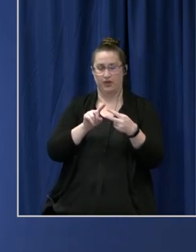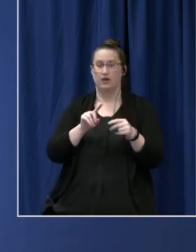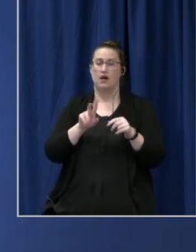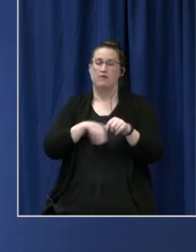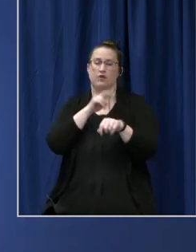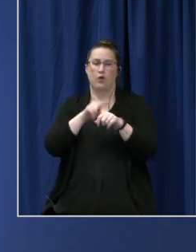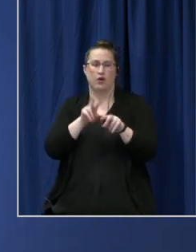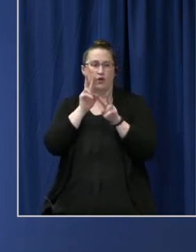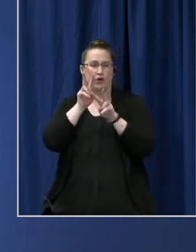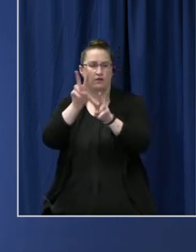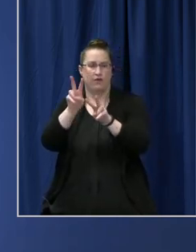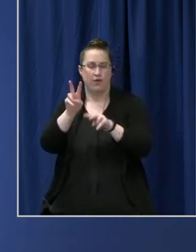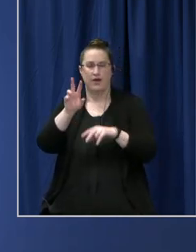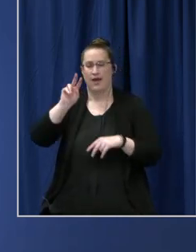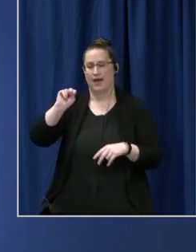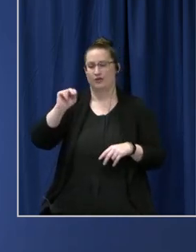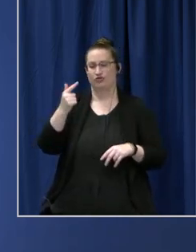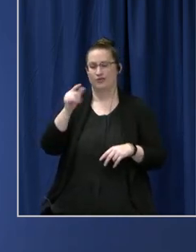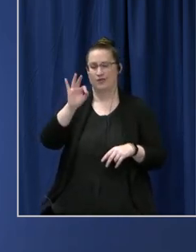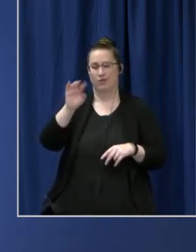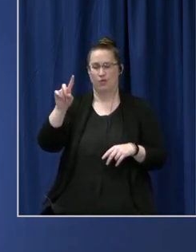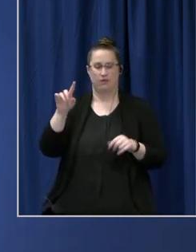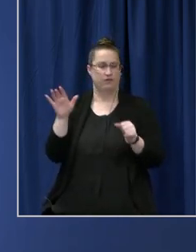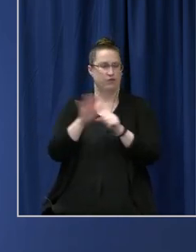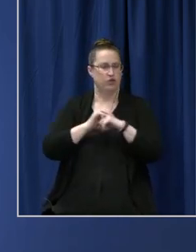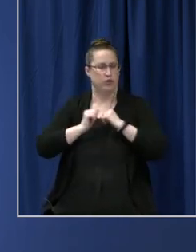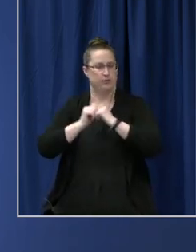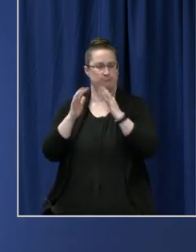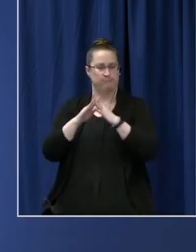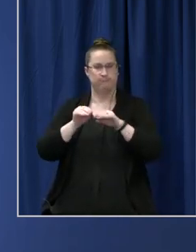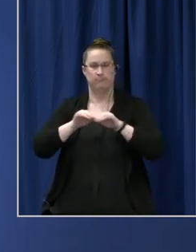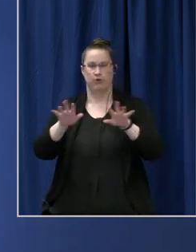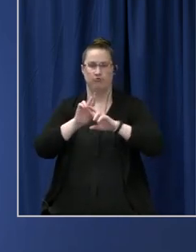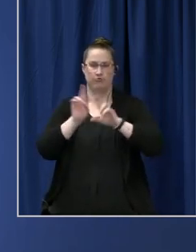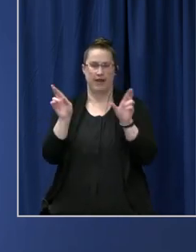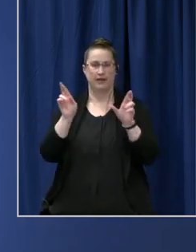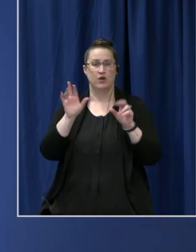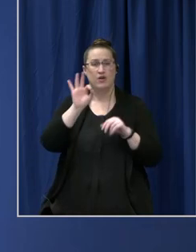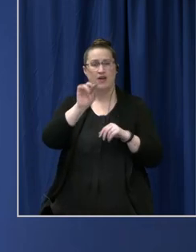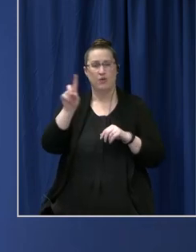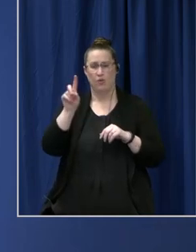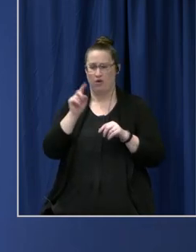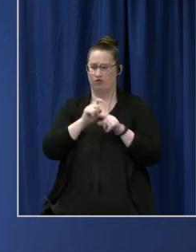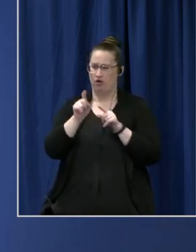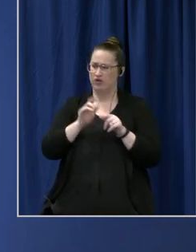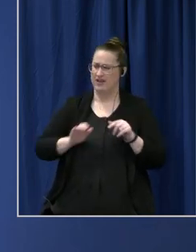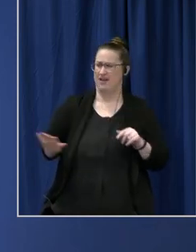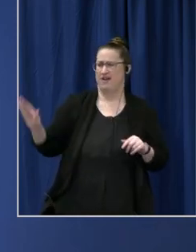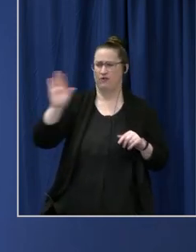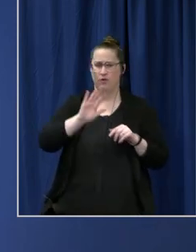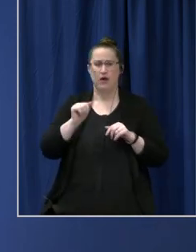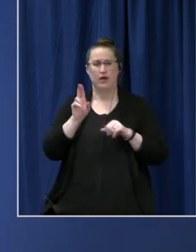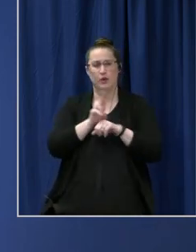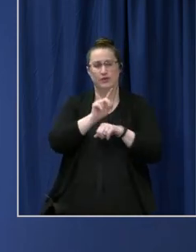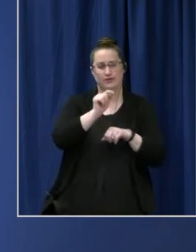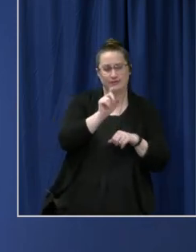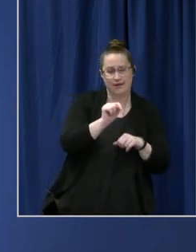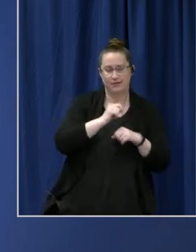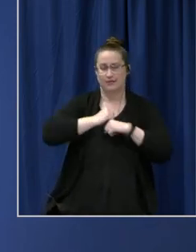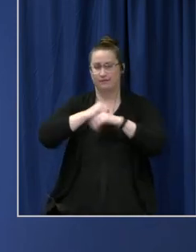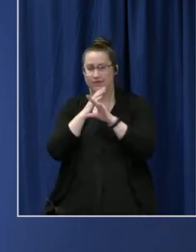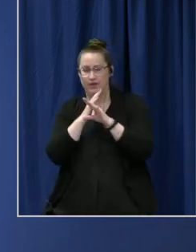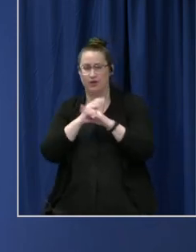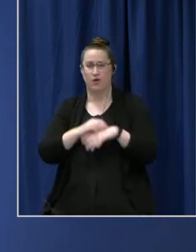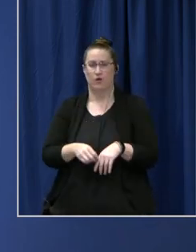day that NG911 is fully deployed so that 911 callers everywhere can use text, data, and video and